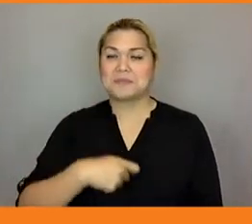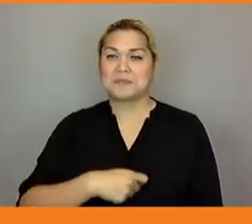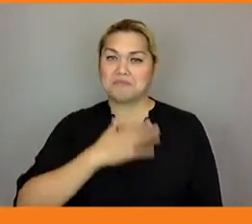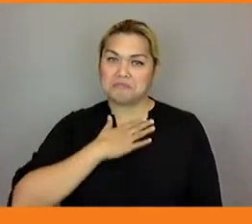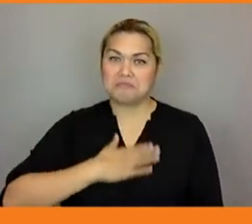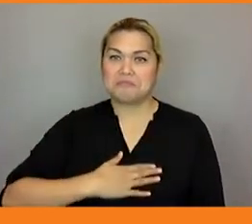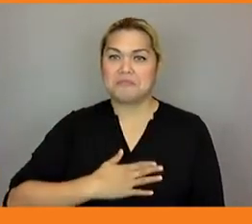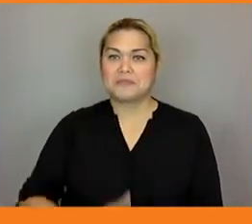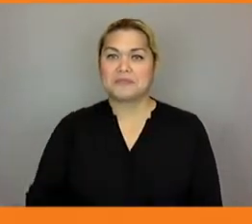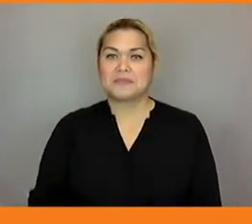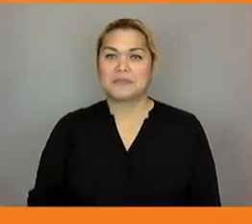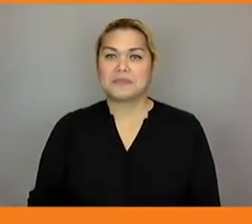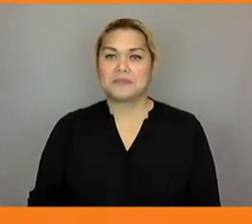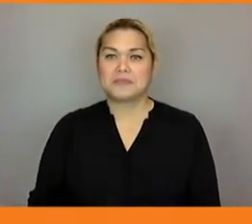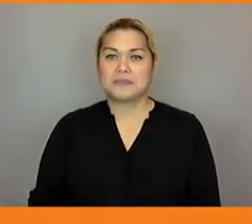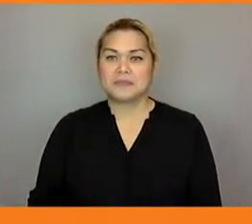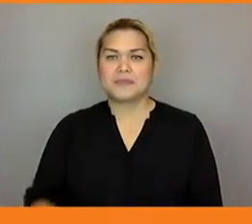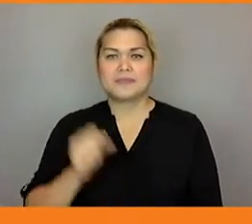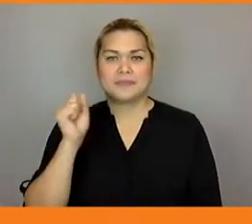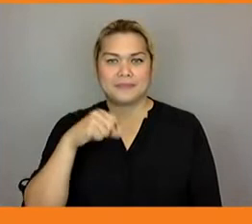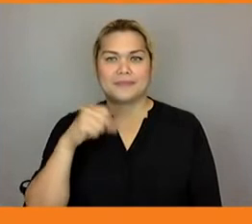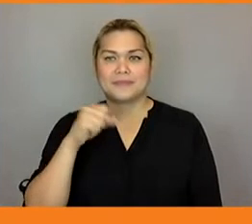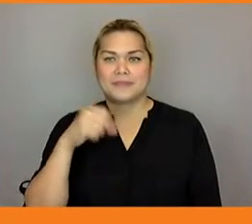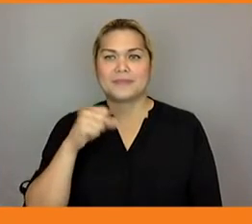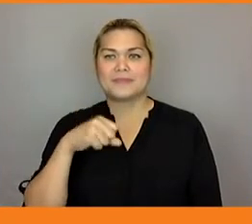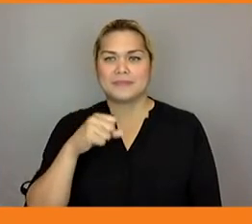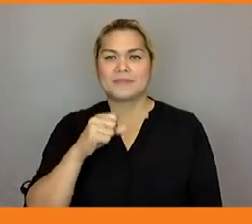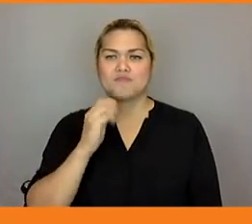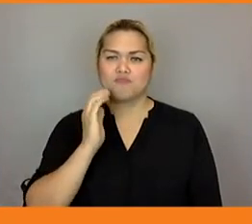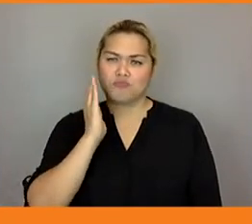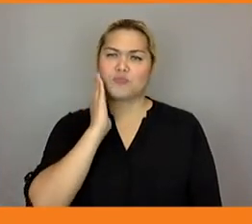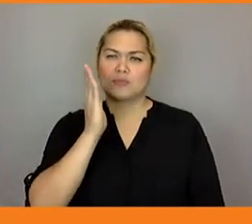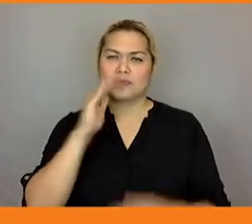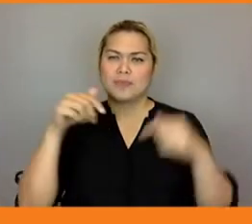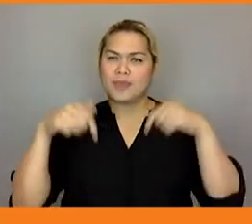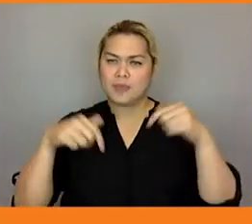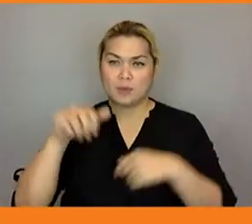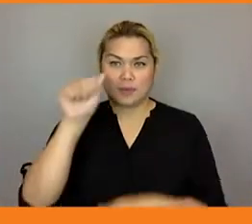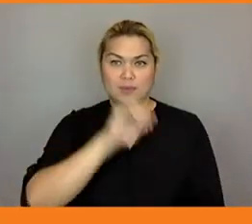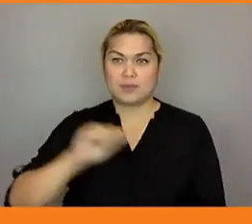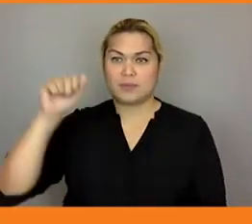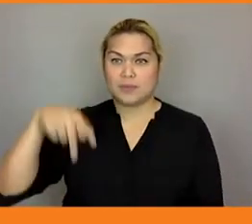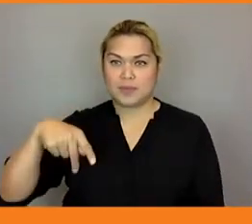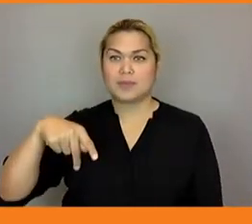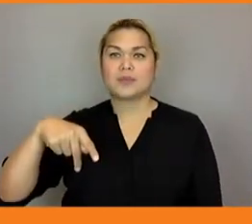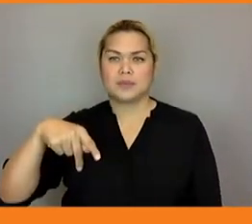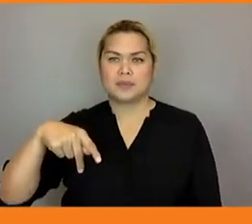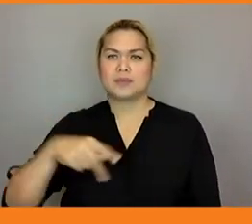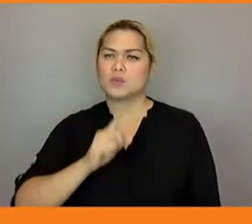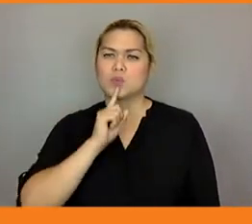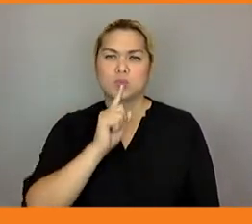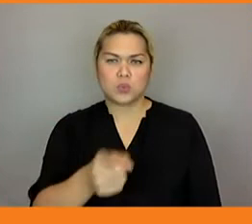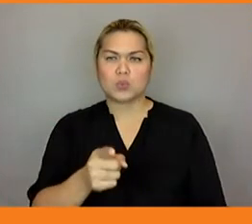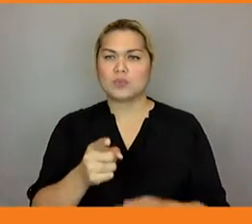as you may know it, this region, Asian Pacific region, is accountable for almost more than